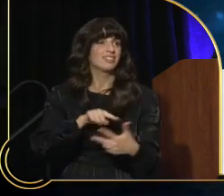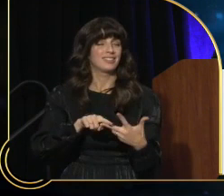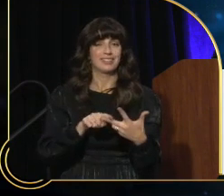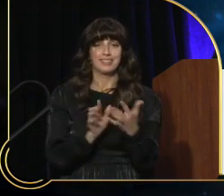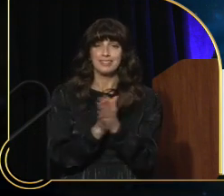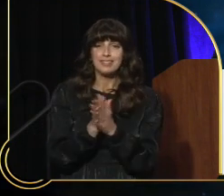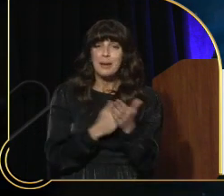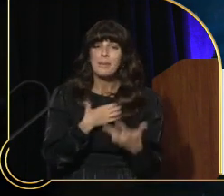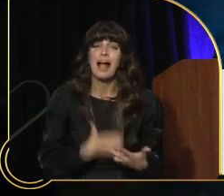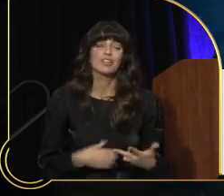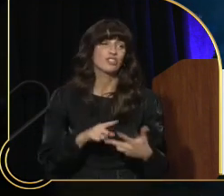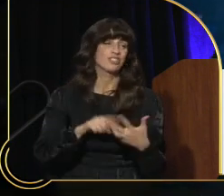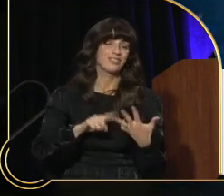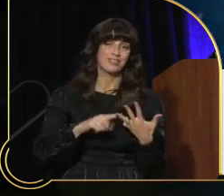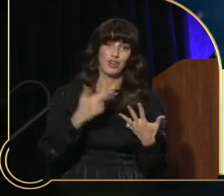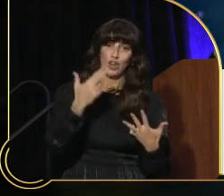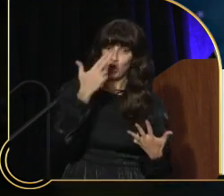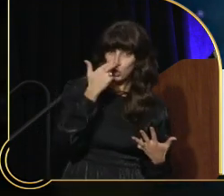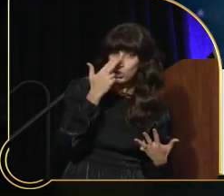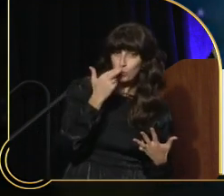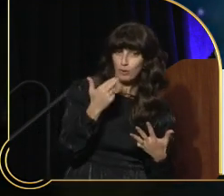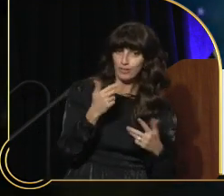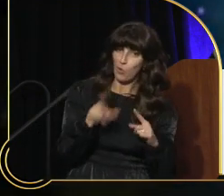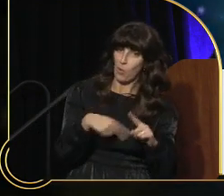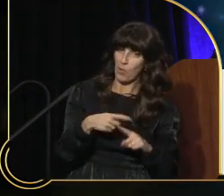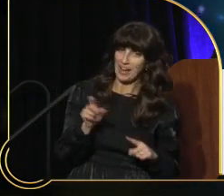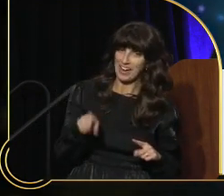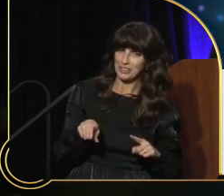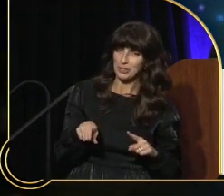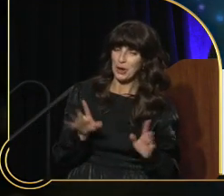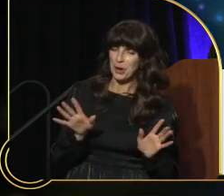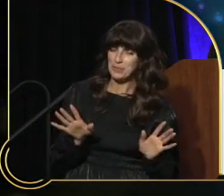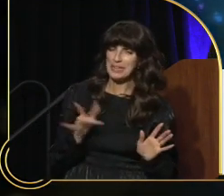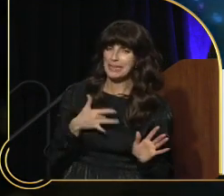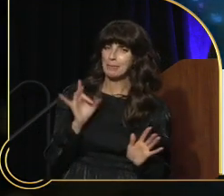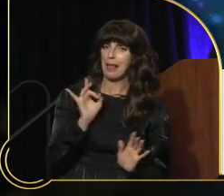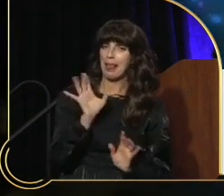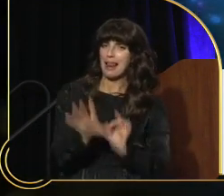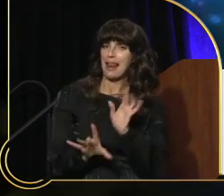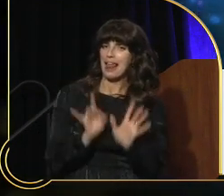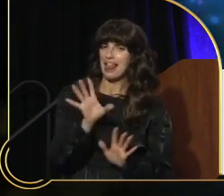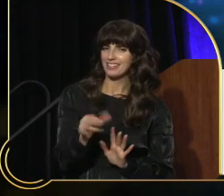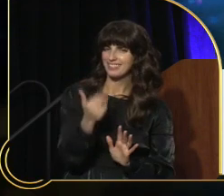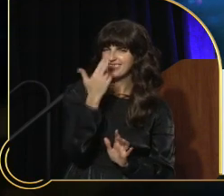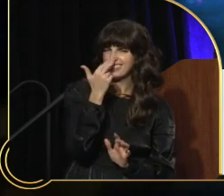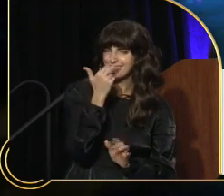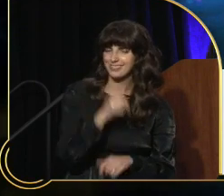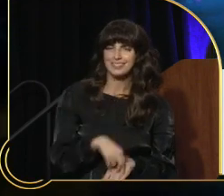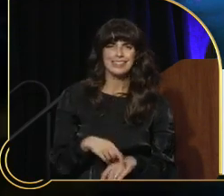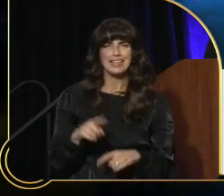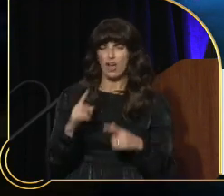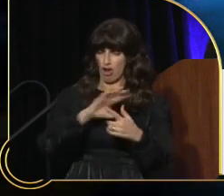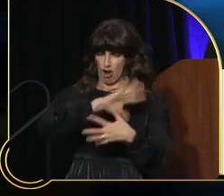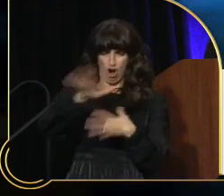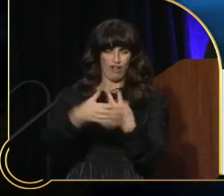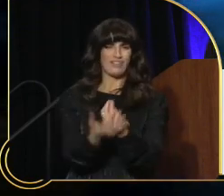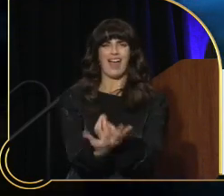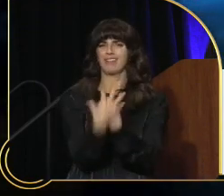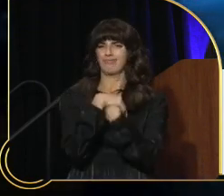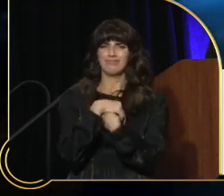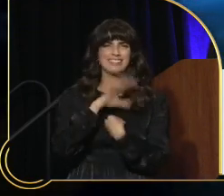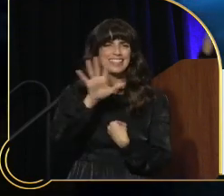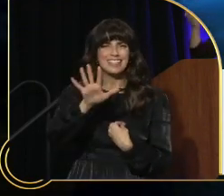when necessary, including some little, you know, comments here and there, brought all of that to this strategic